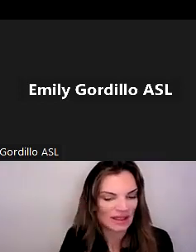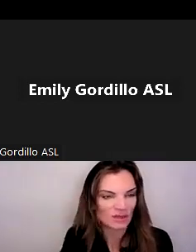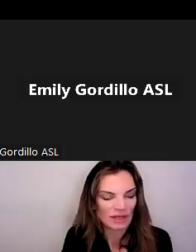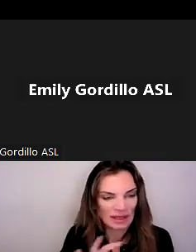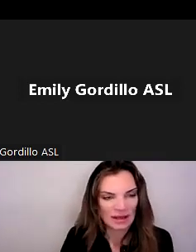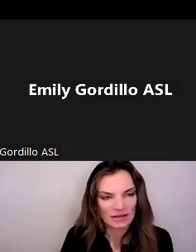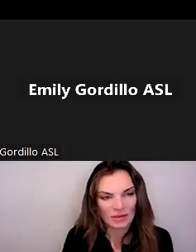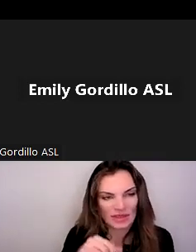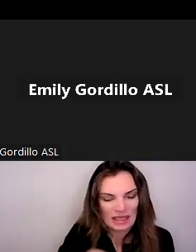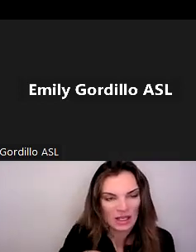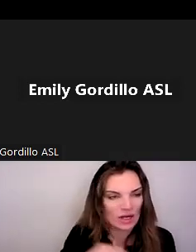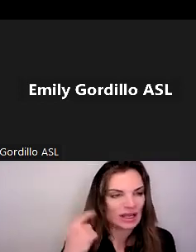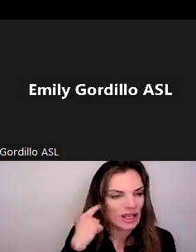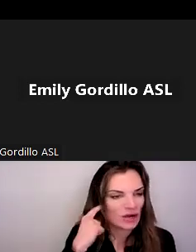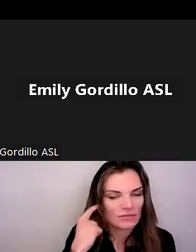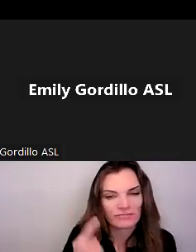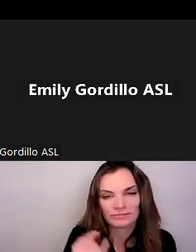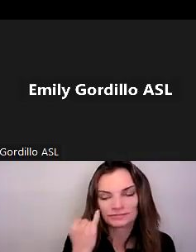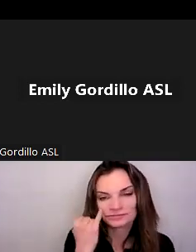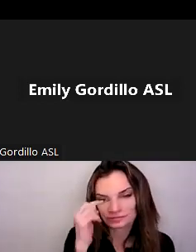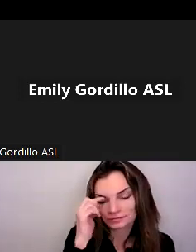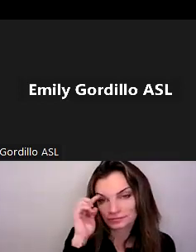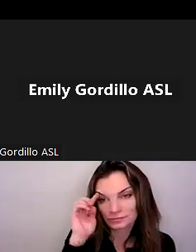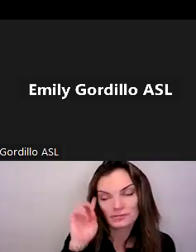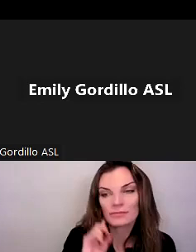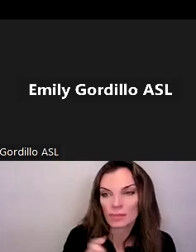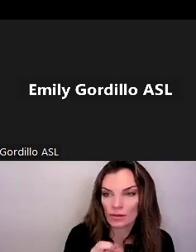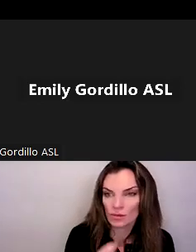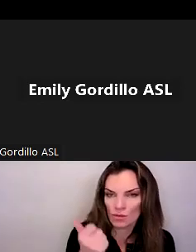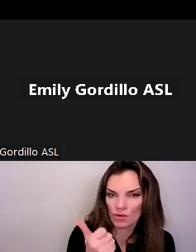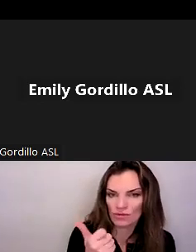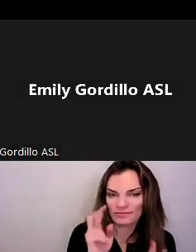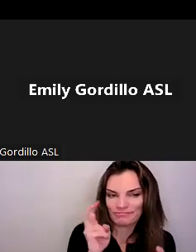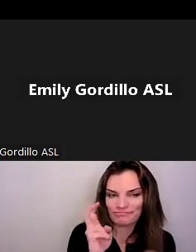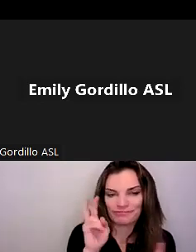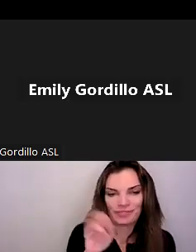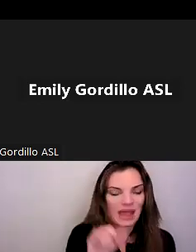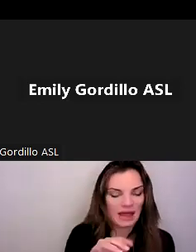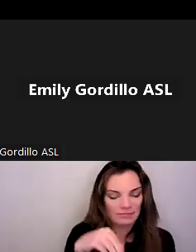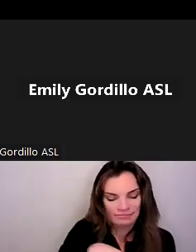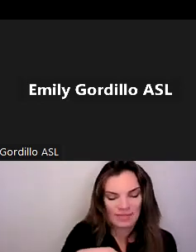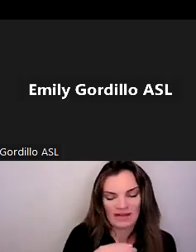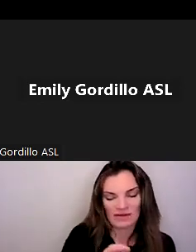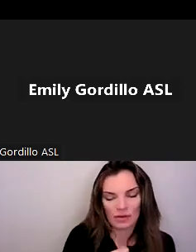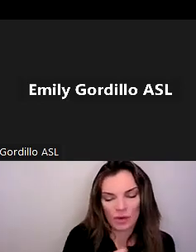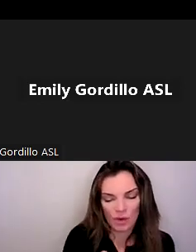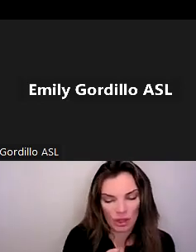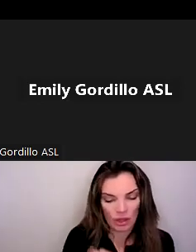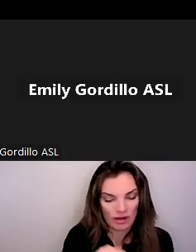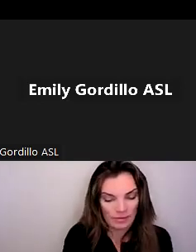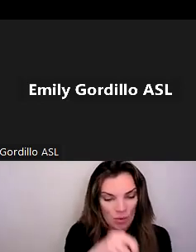the inner ear is structured. If you were able to kind of remove the cochlea from the inner ear and like crack it open and stretch it out, it's